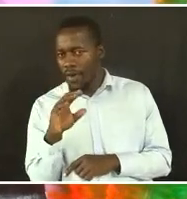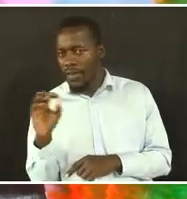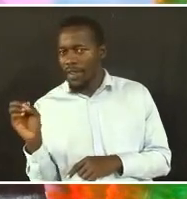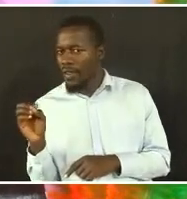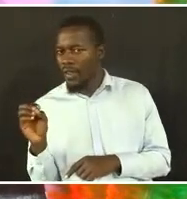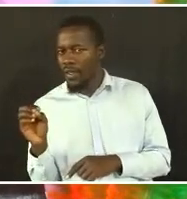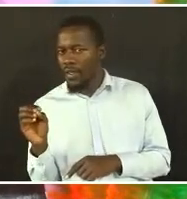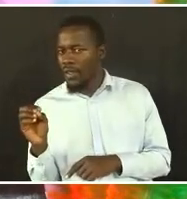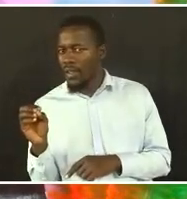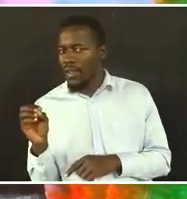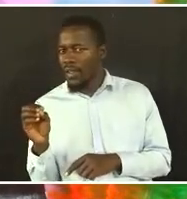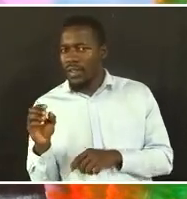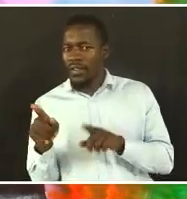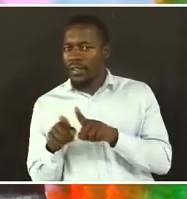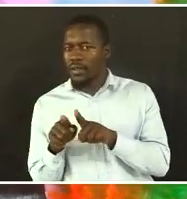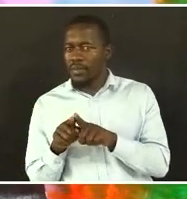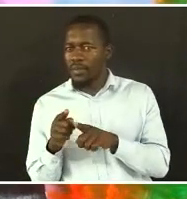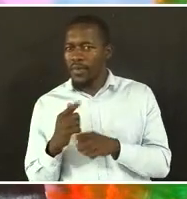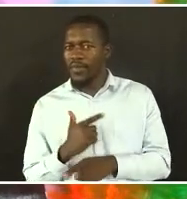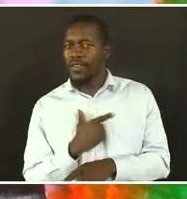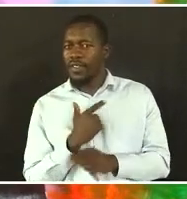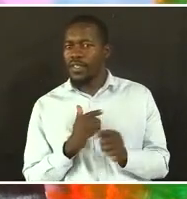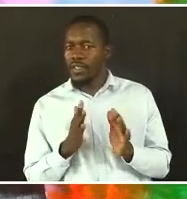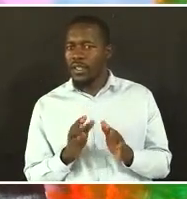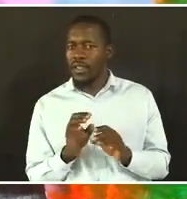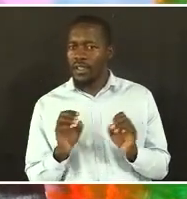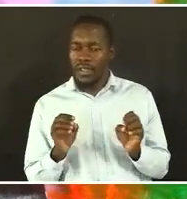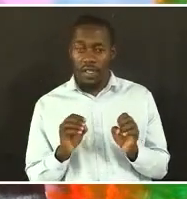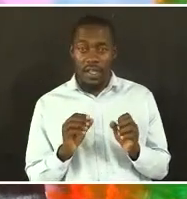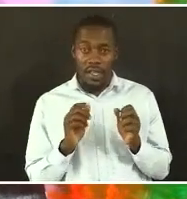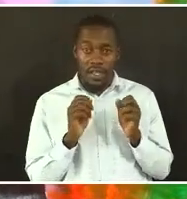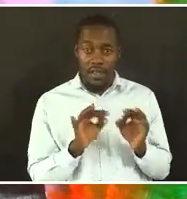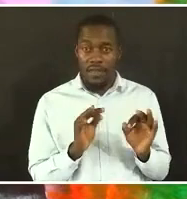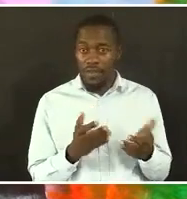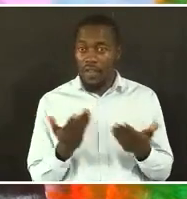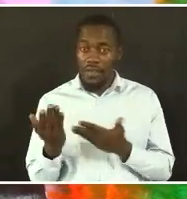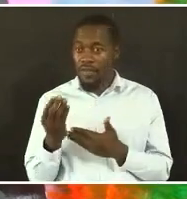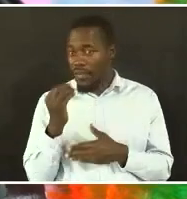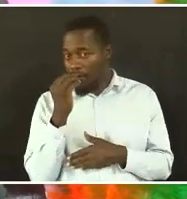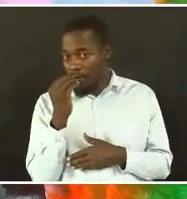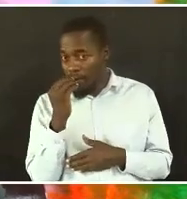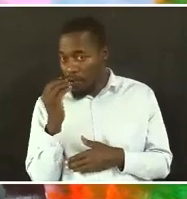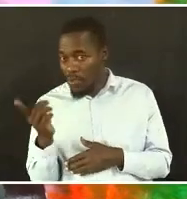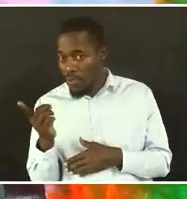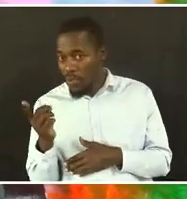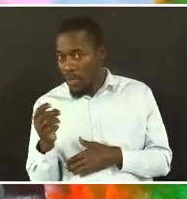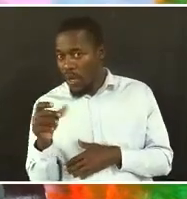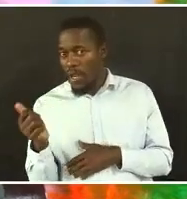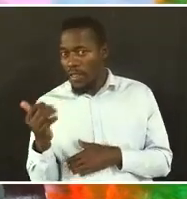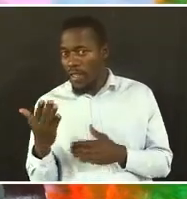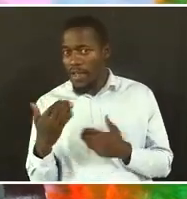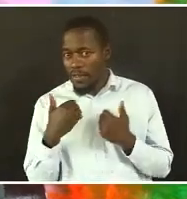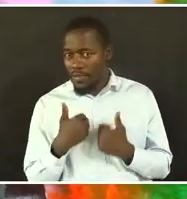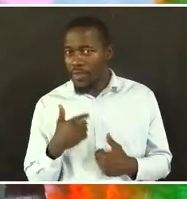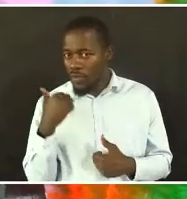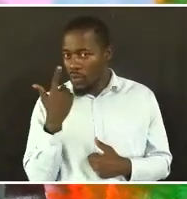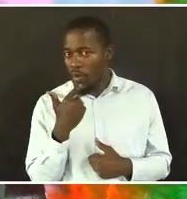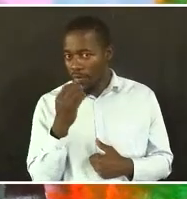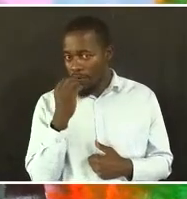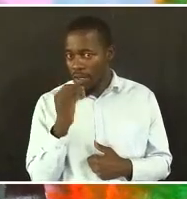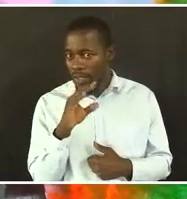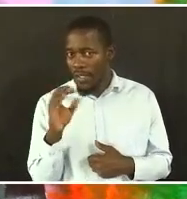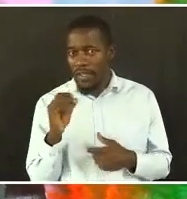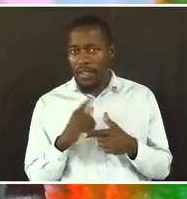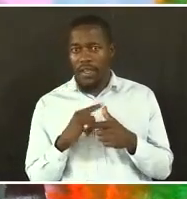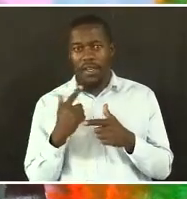their prayer. Do you know that? If you took fruits to a stranger, they will say God answered their prayer. And that is going to be, it